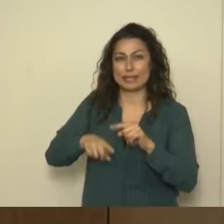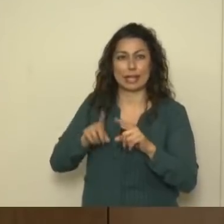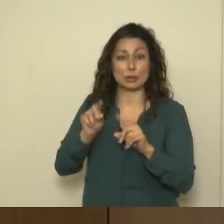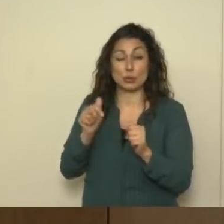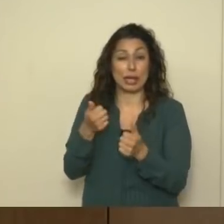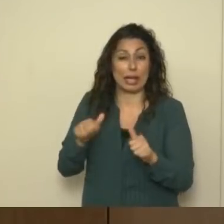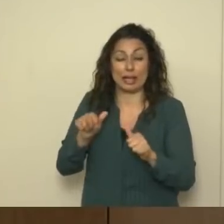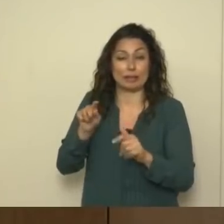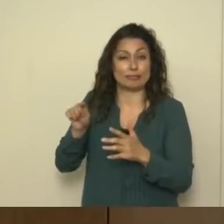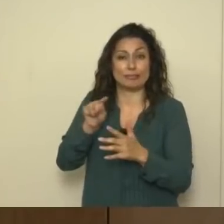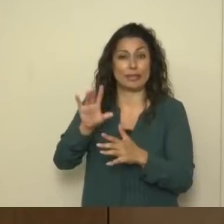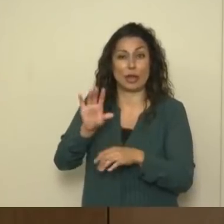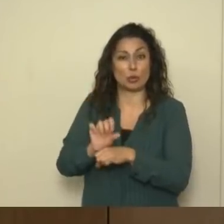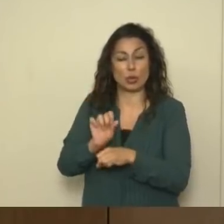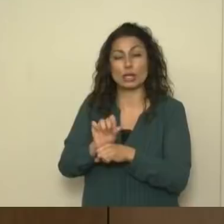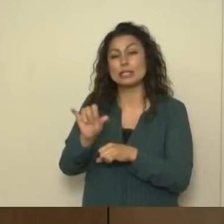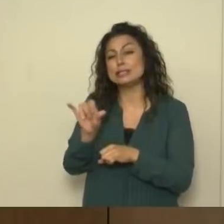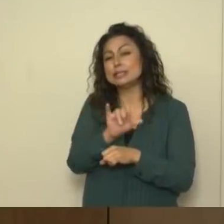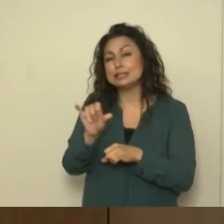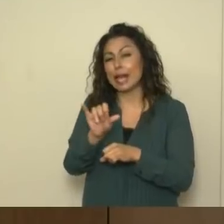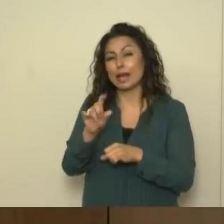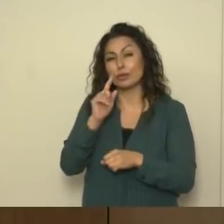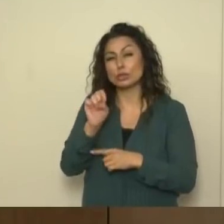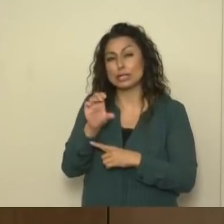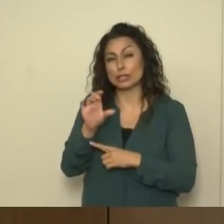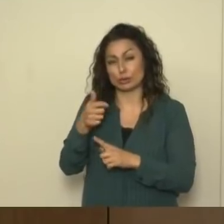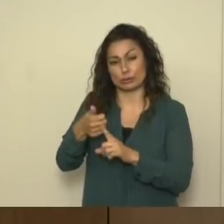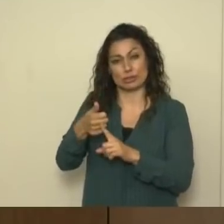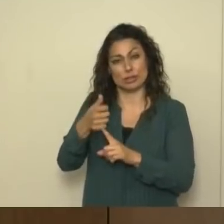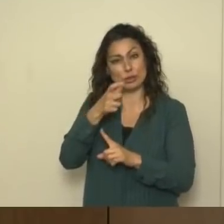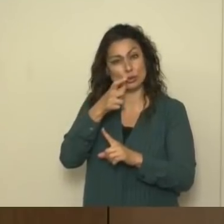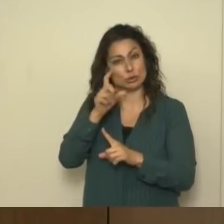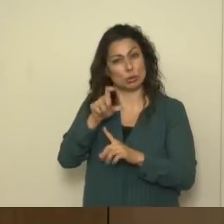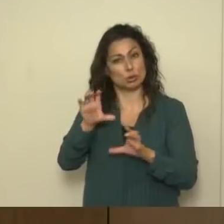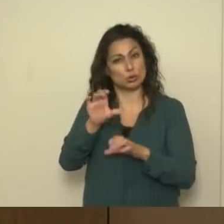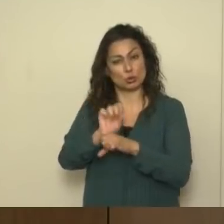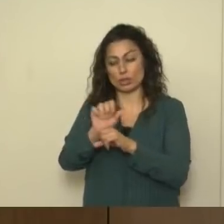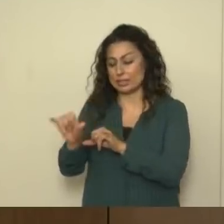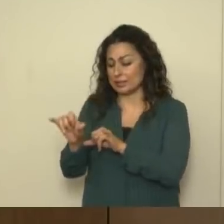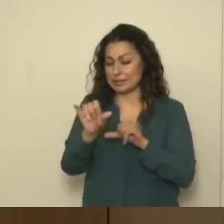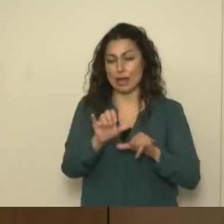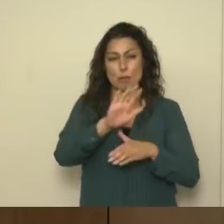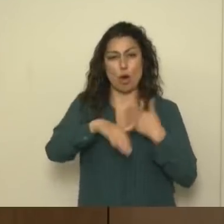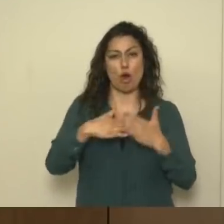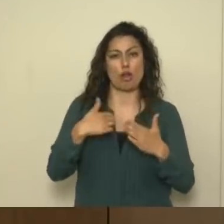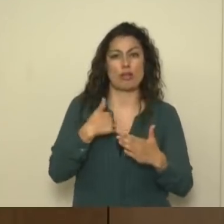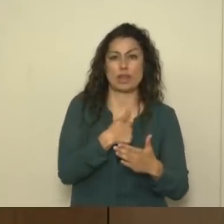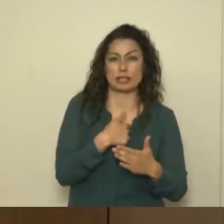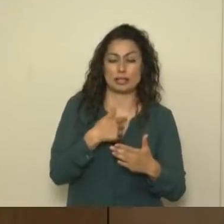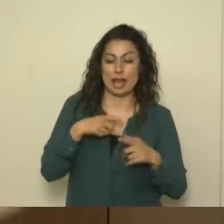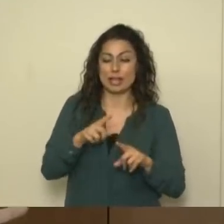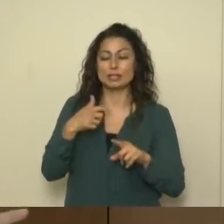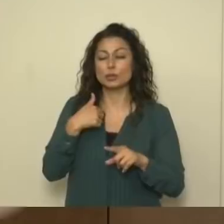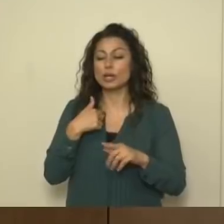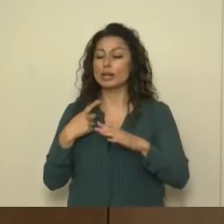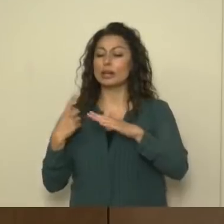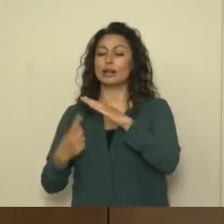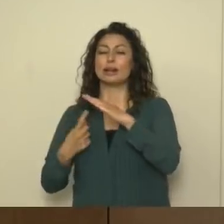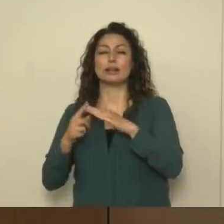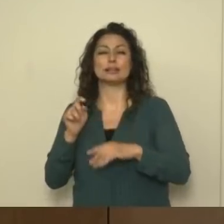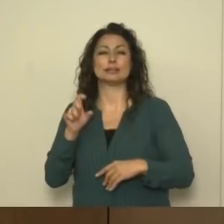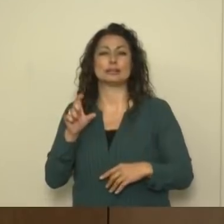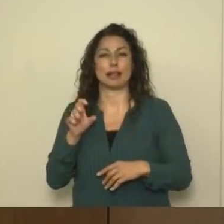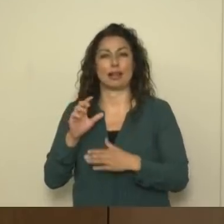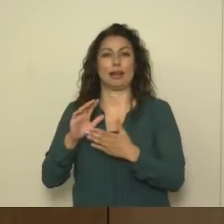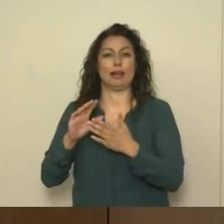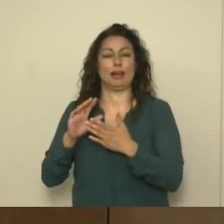is true for the secretary, who's expected to do his work in exactly the same way that all of us are as we telecommute from